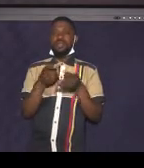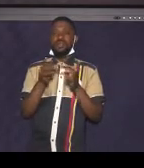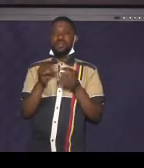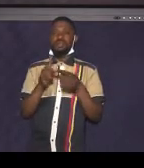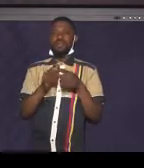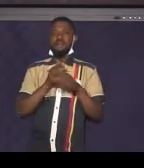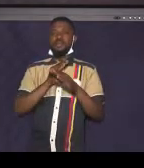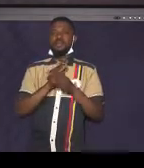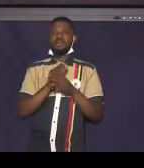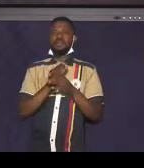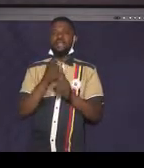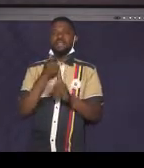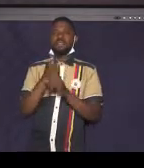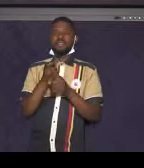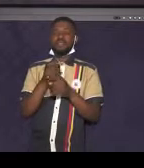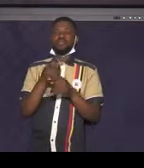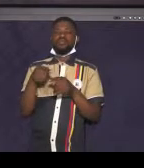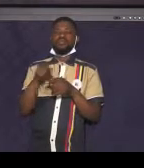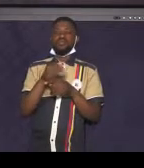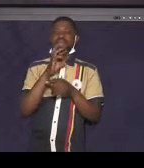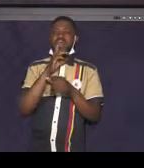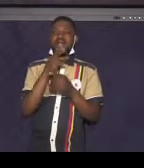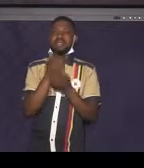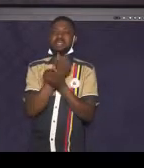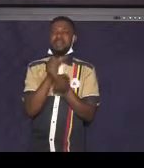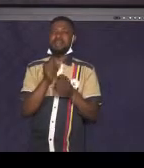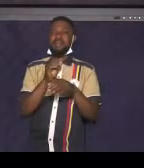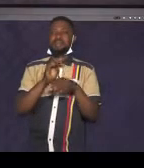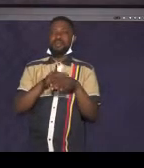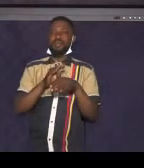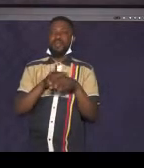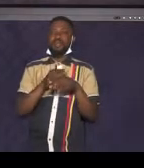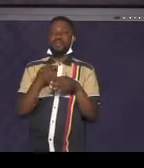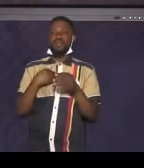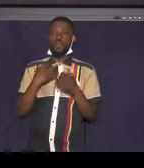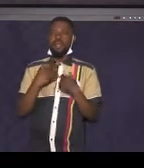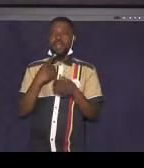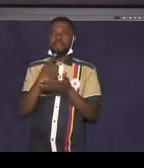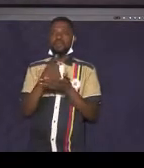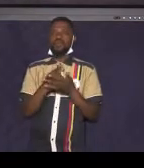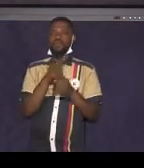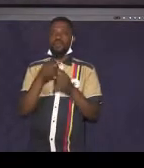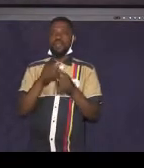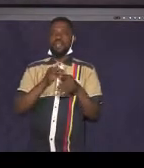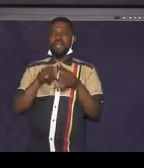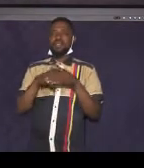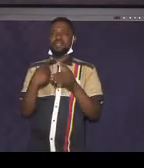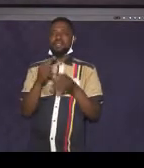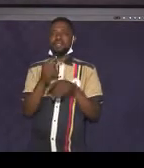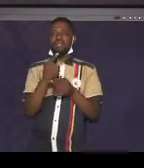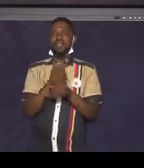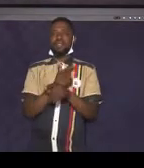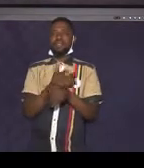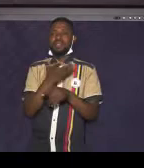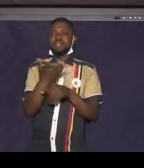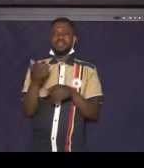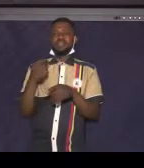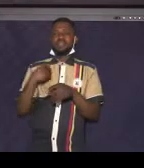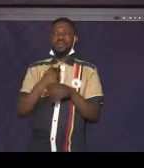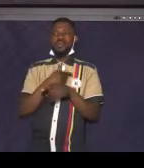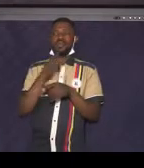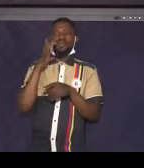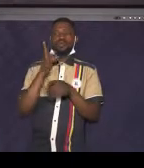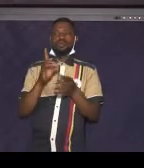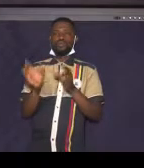prevent accident, those ones are safety precautions. We have discussed that when I started the lesson. So they are the things which we